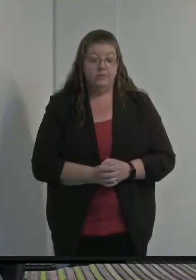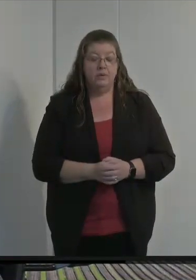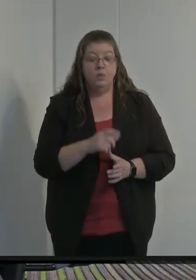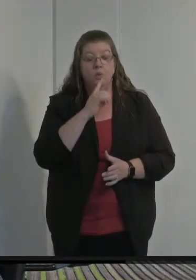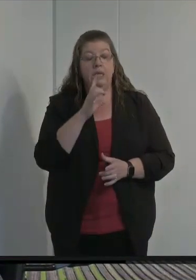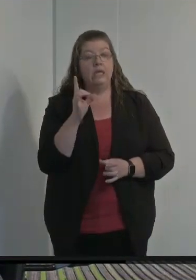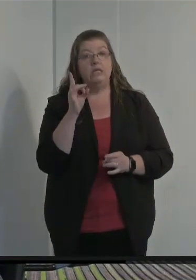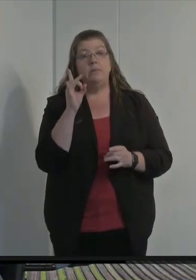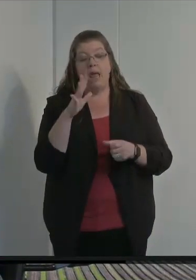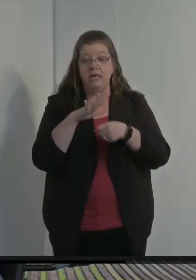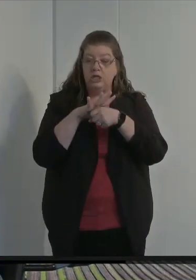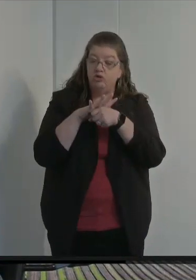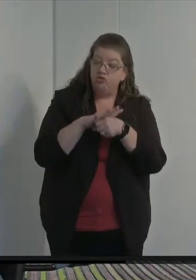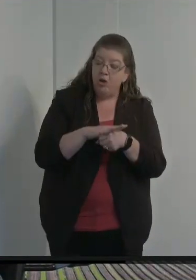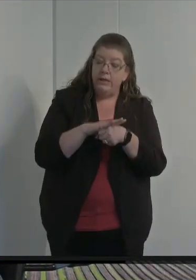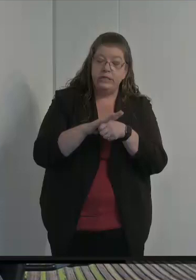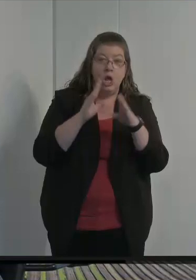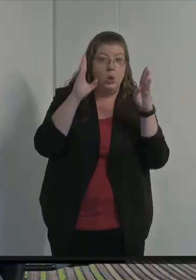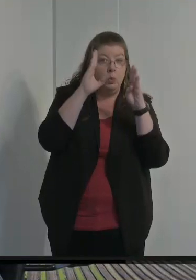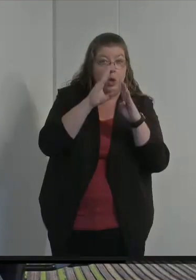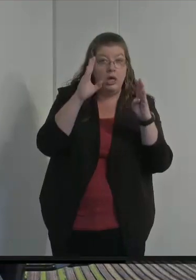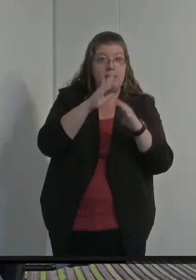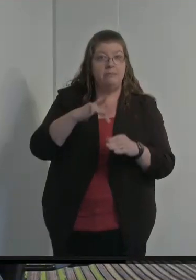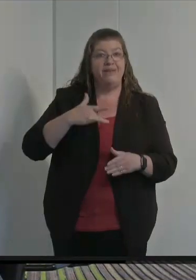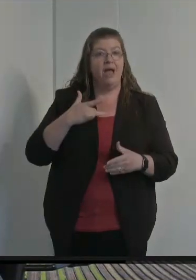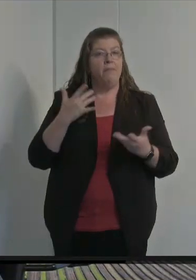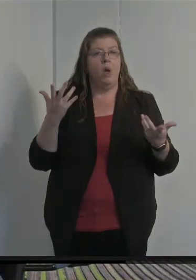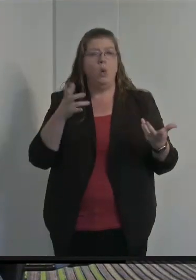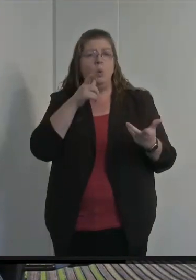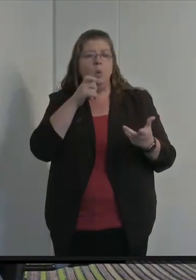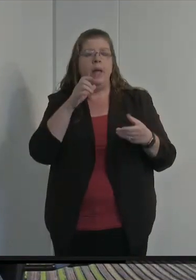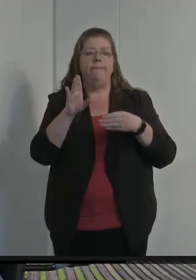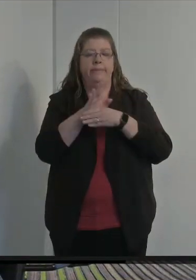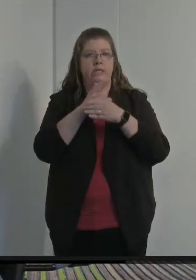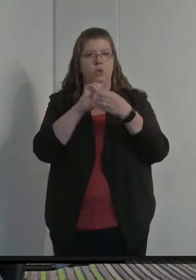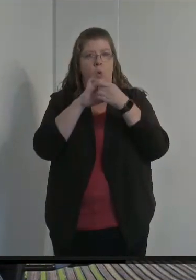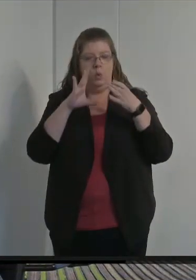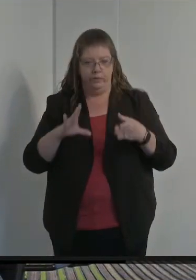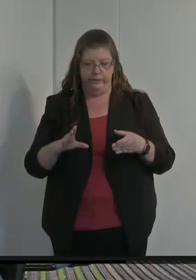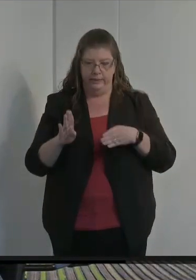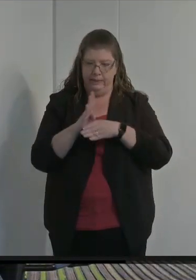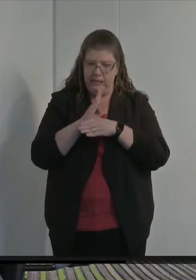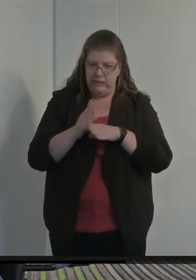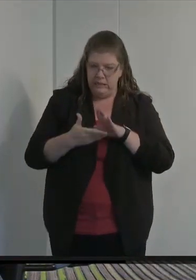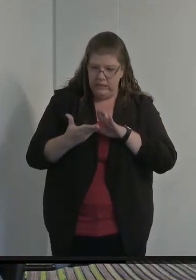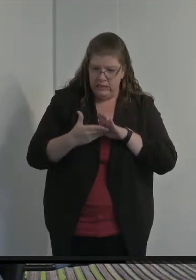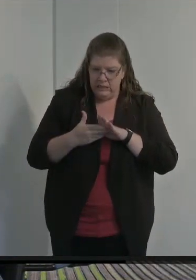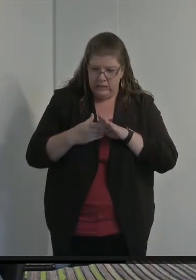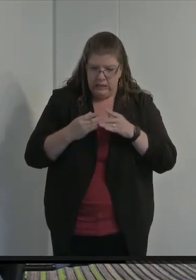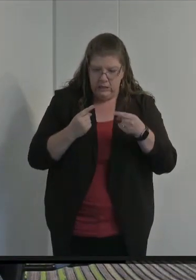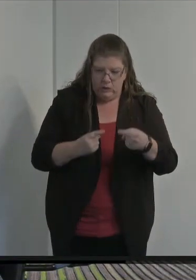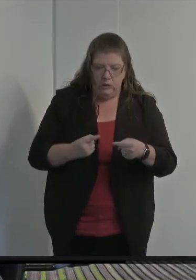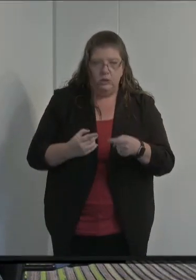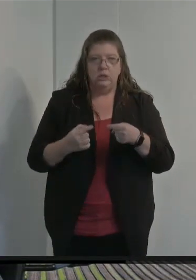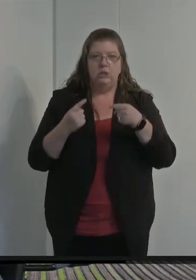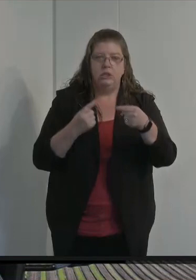Tremendous stress and worry is felt by business owners, struggling to keep their businesses